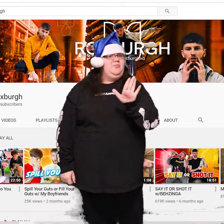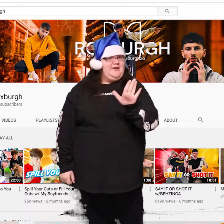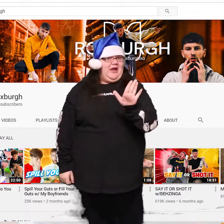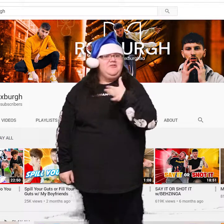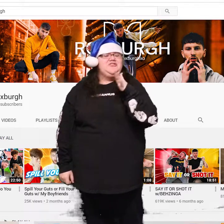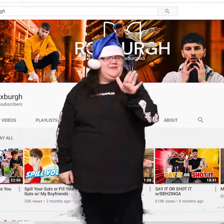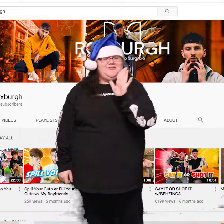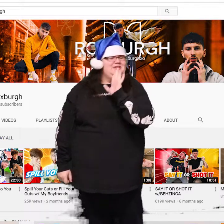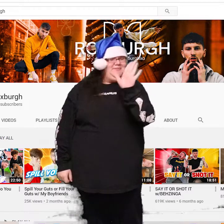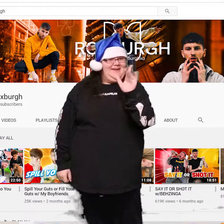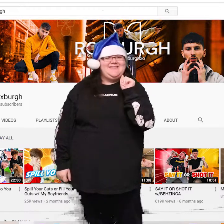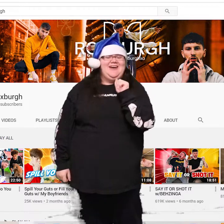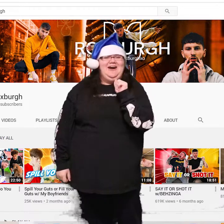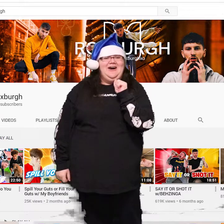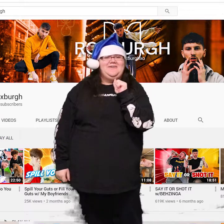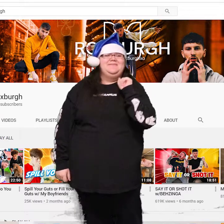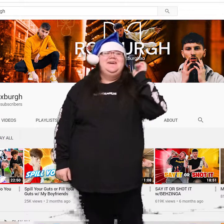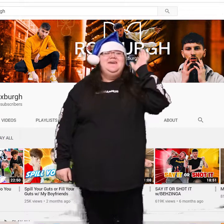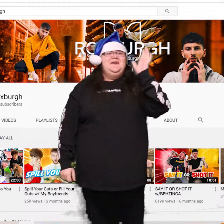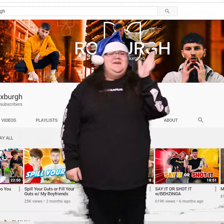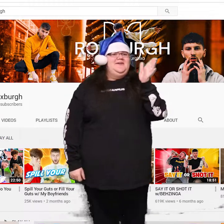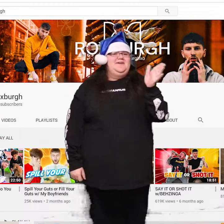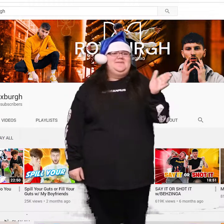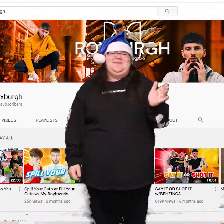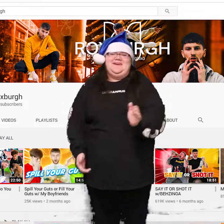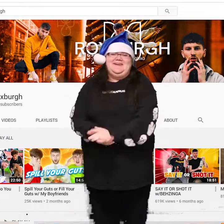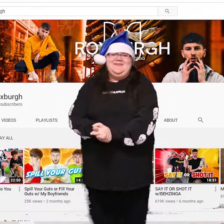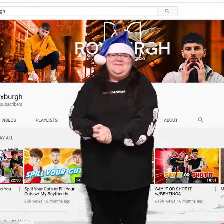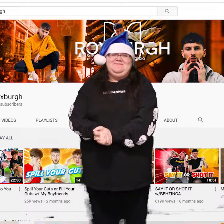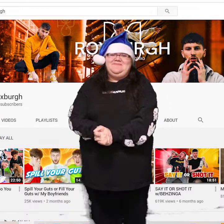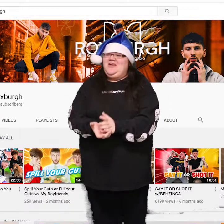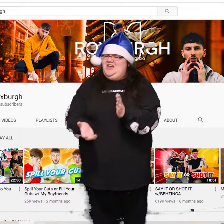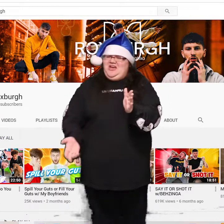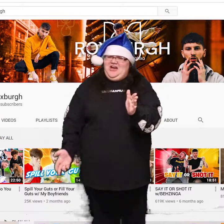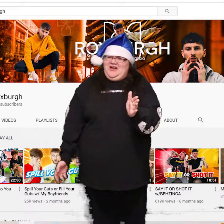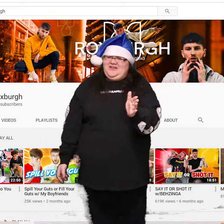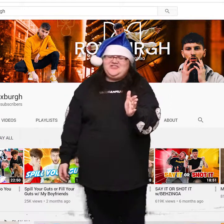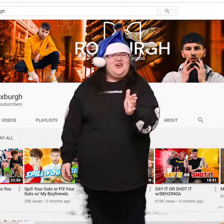a mental breakdown, just a bit, but,